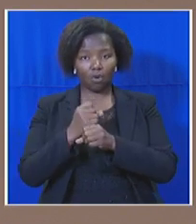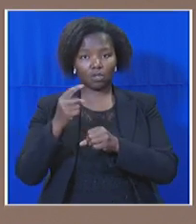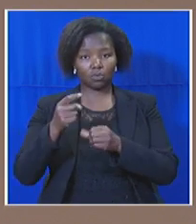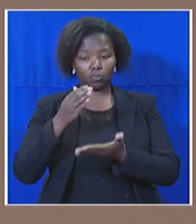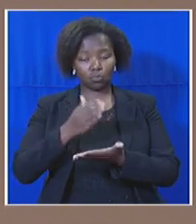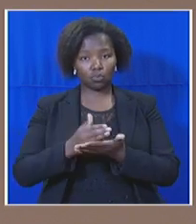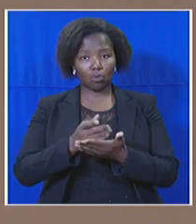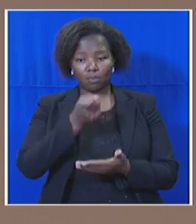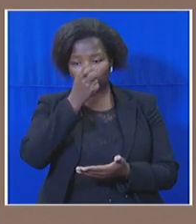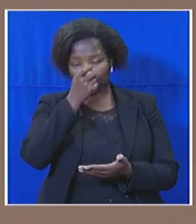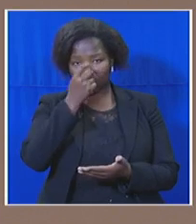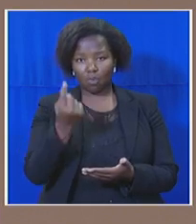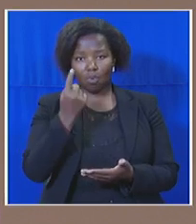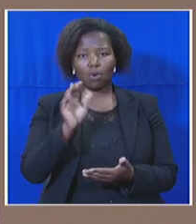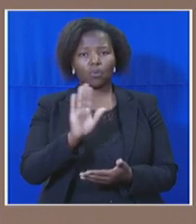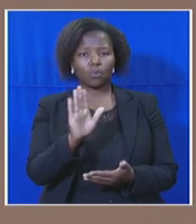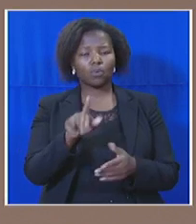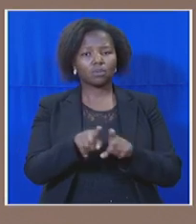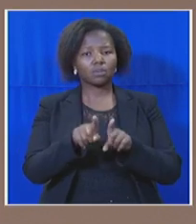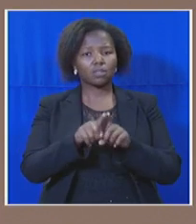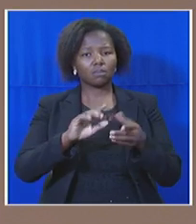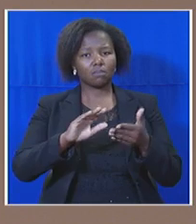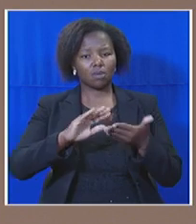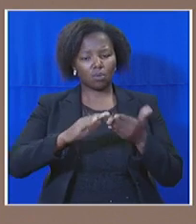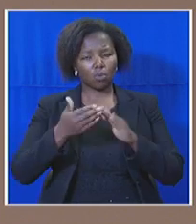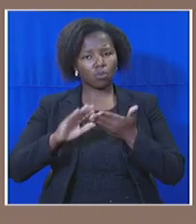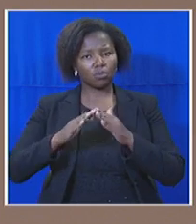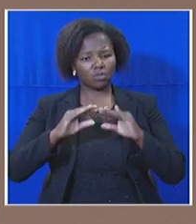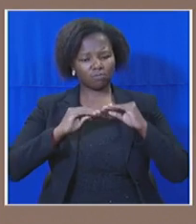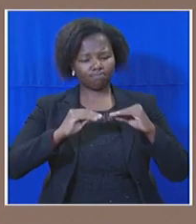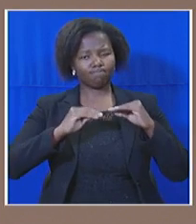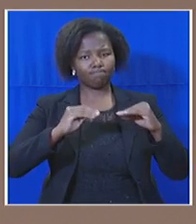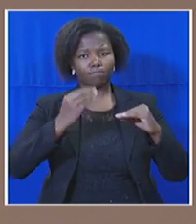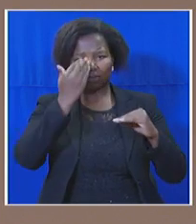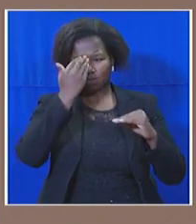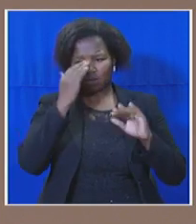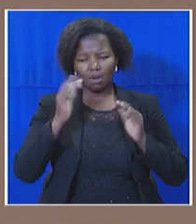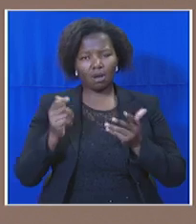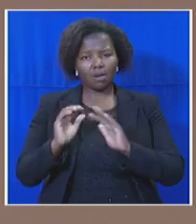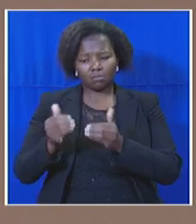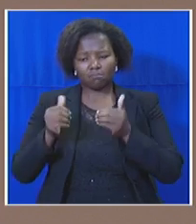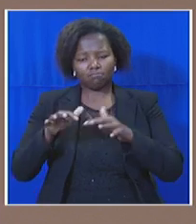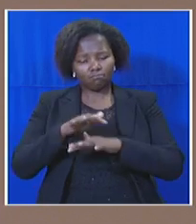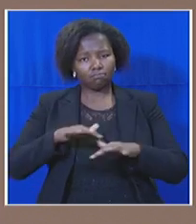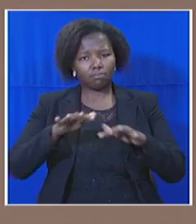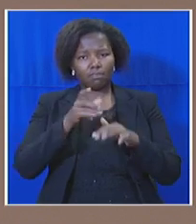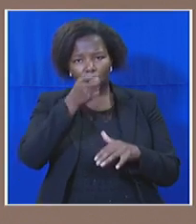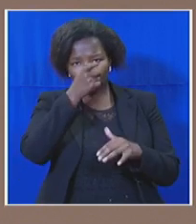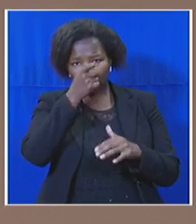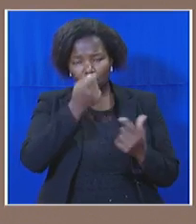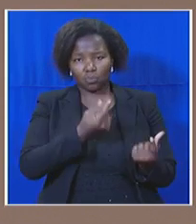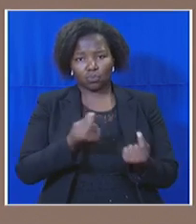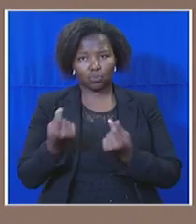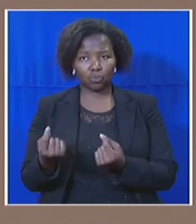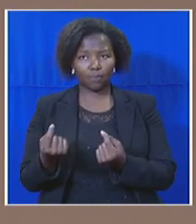but also educates communities in the area on the benefits of conservation and rhino protection. Much has been